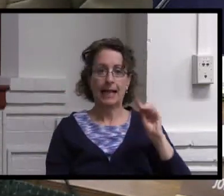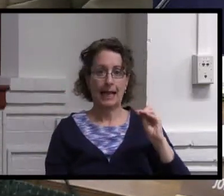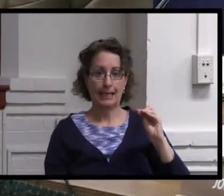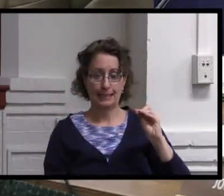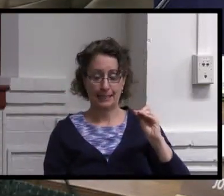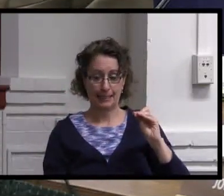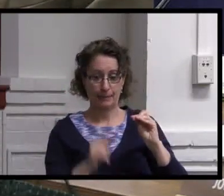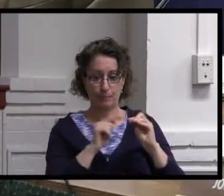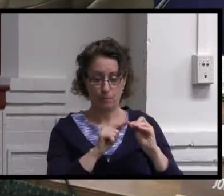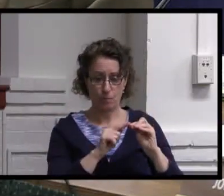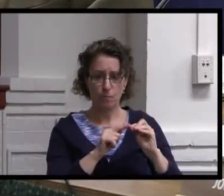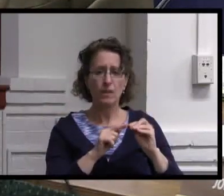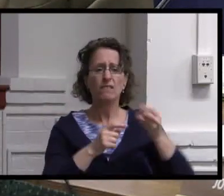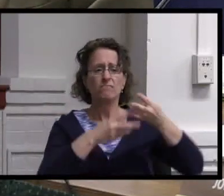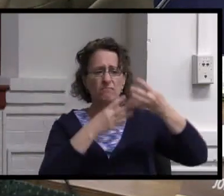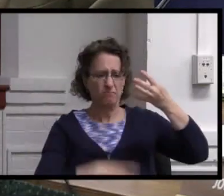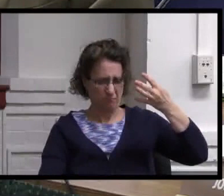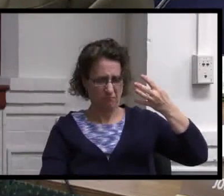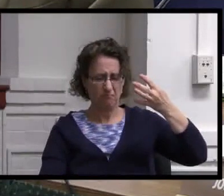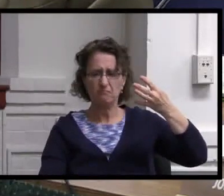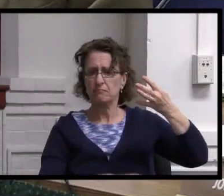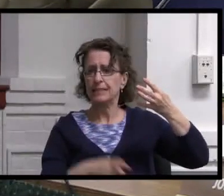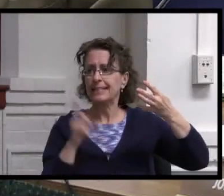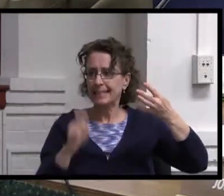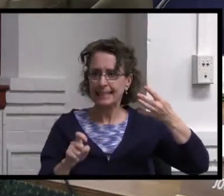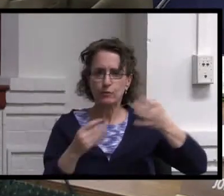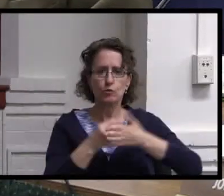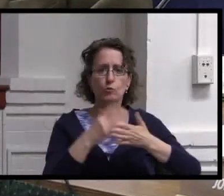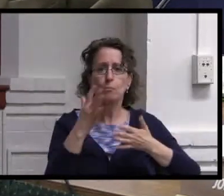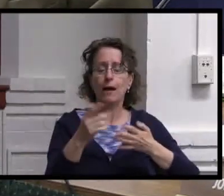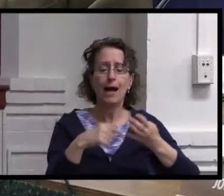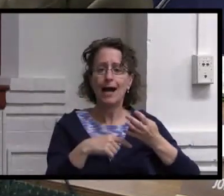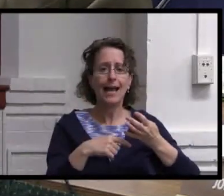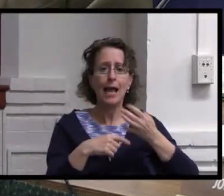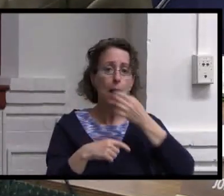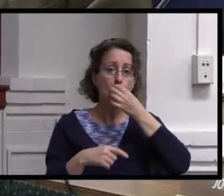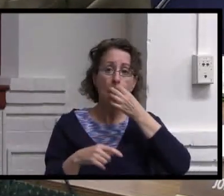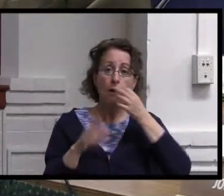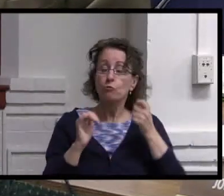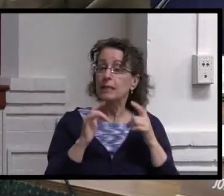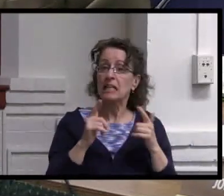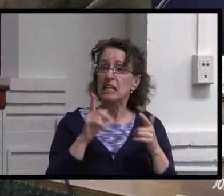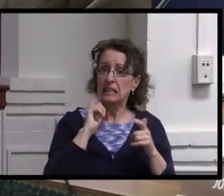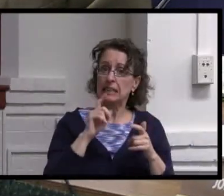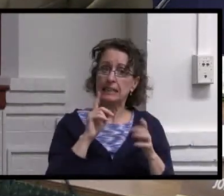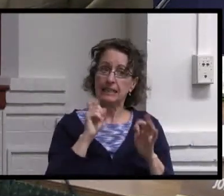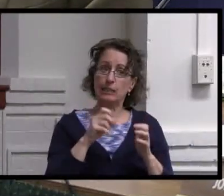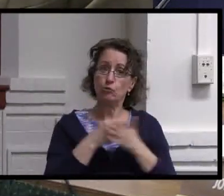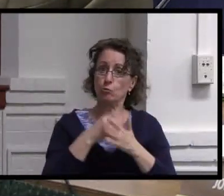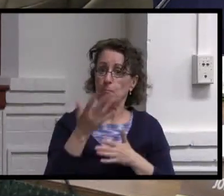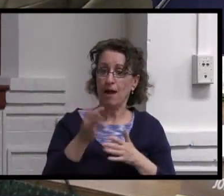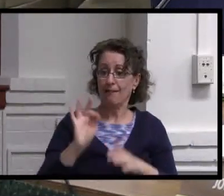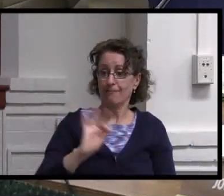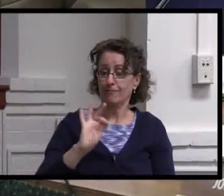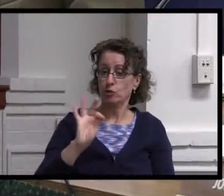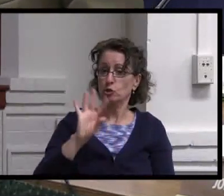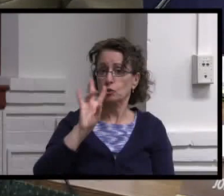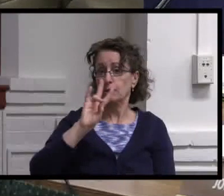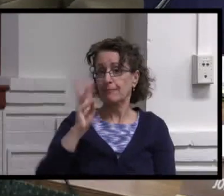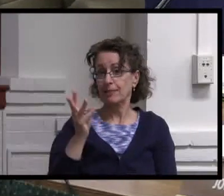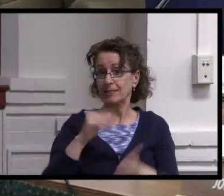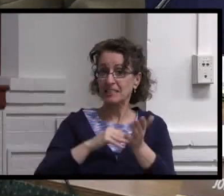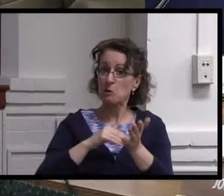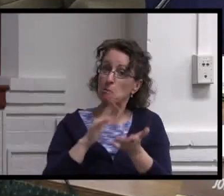The list of things that was intended to buy is actually costing about $76,000. So we're coming in a little under budget